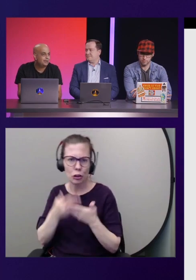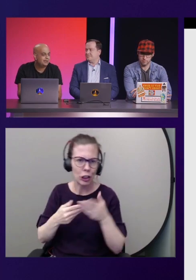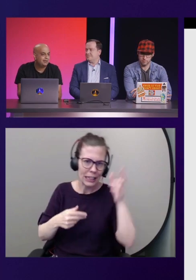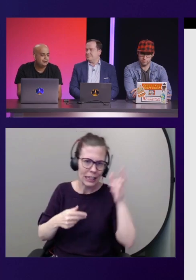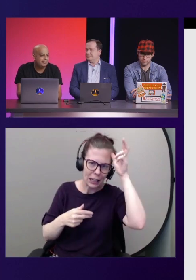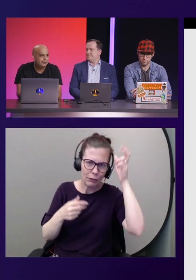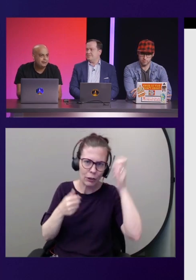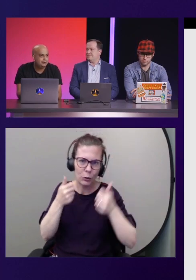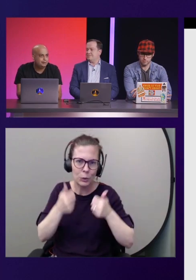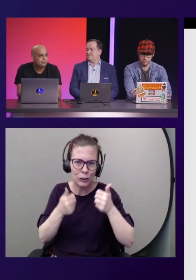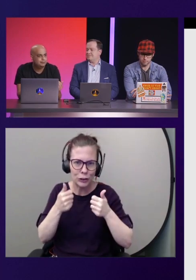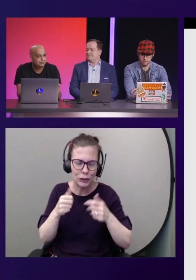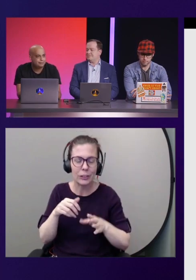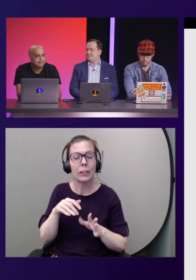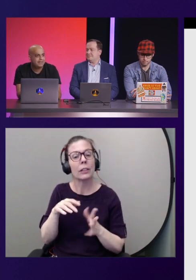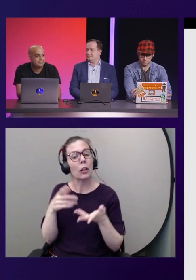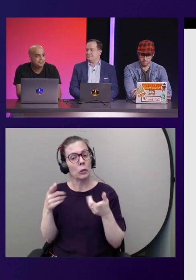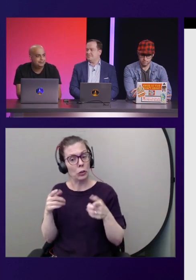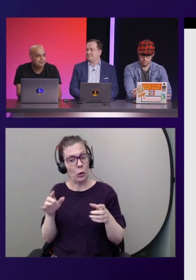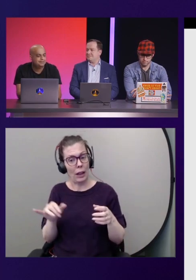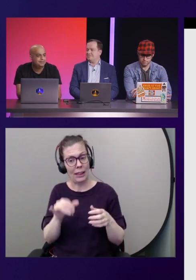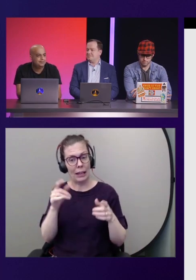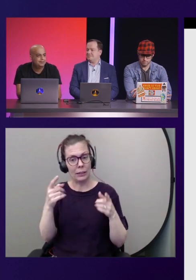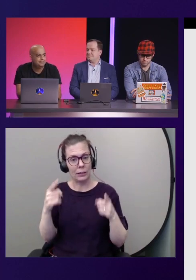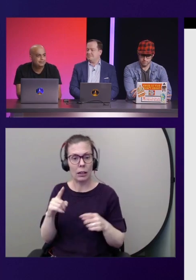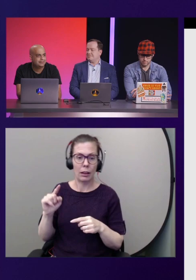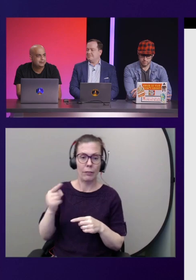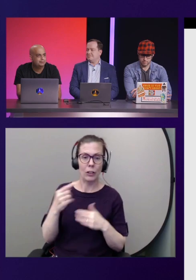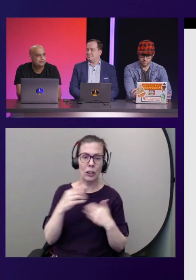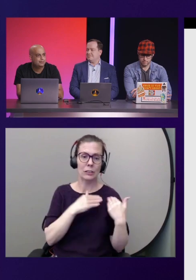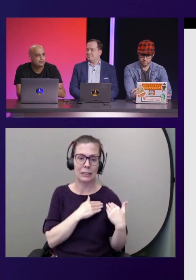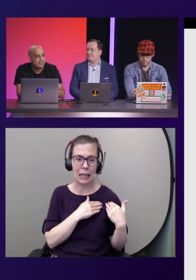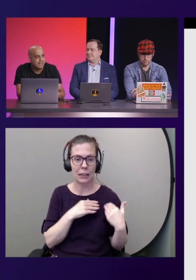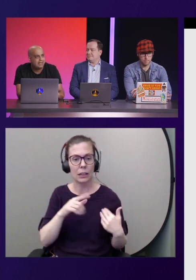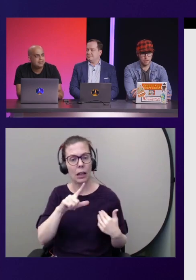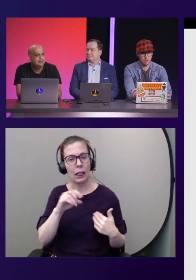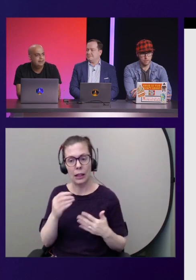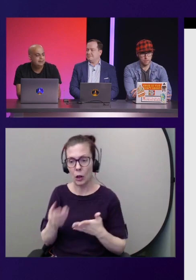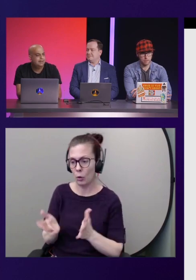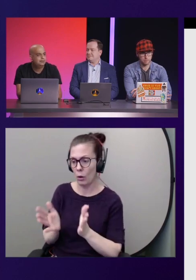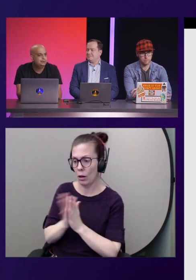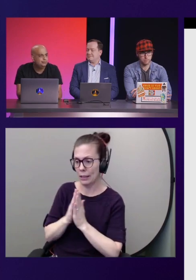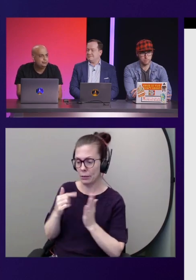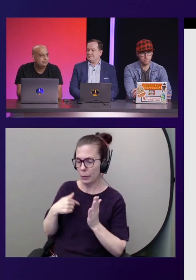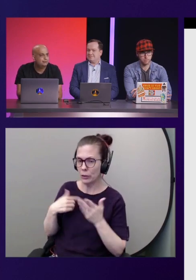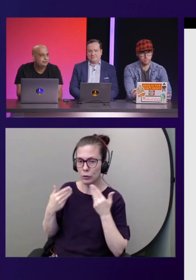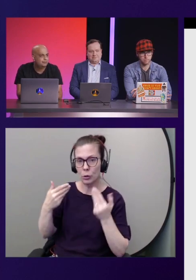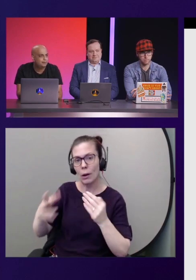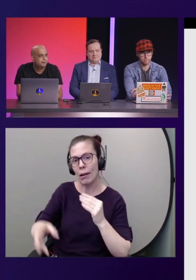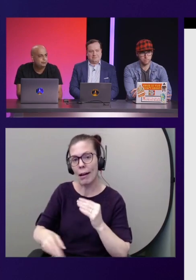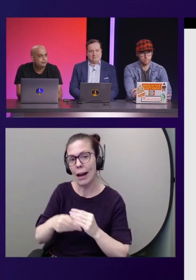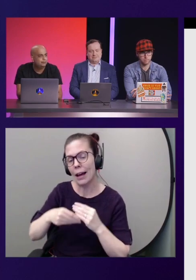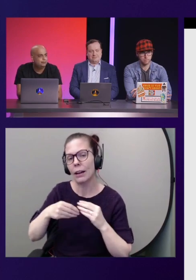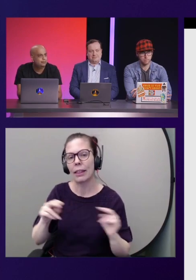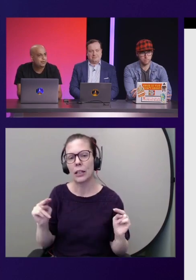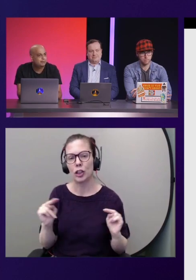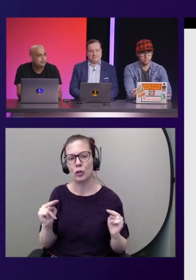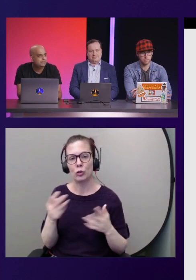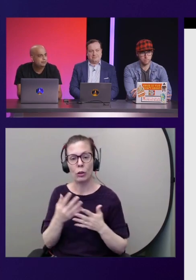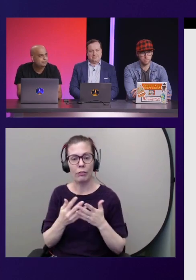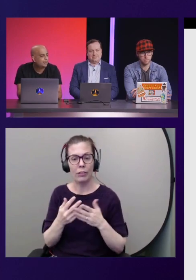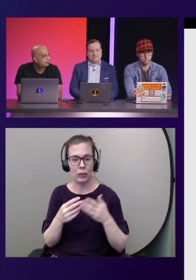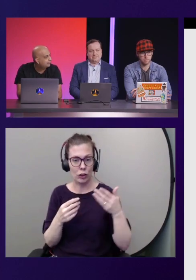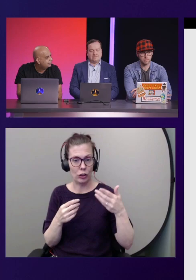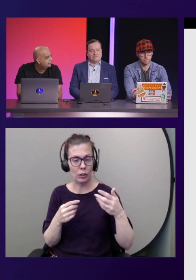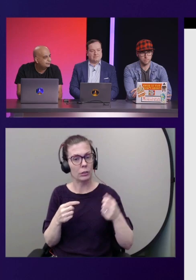to sort of get that done, the first task here is Leo is asking me to sort of add that neutral filter up, so folks who are coming